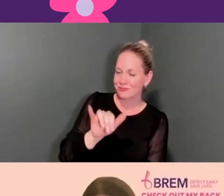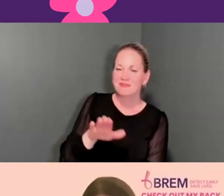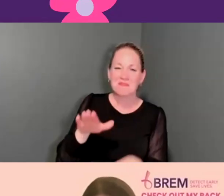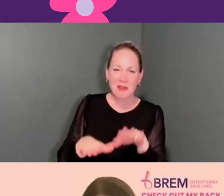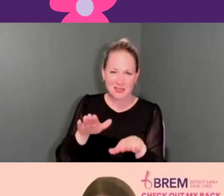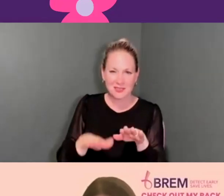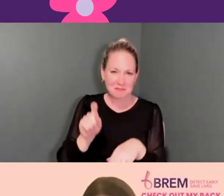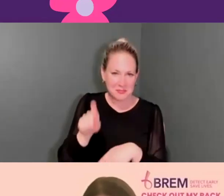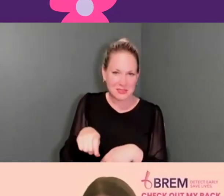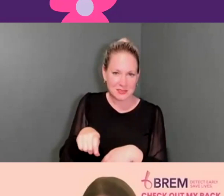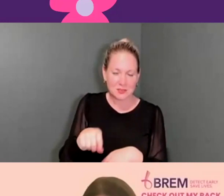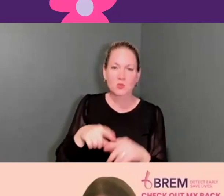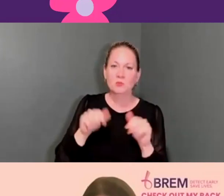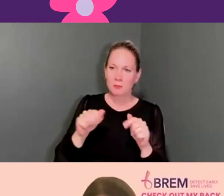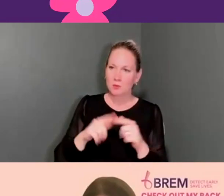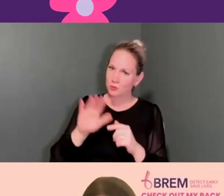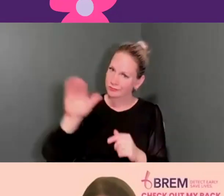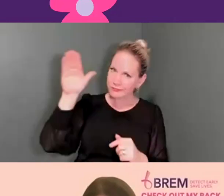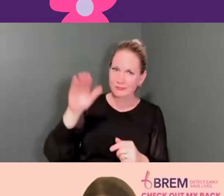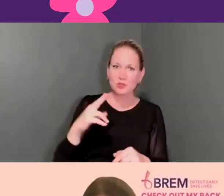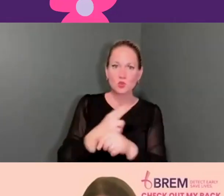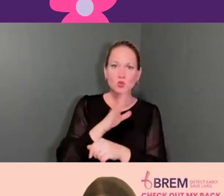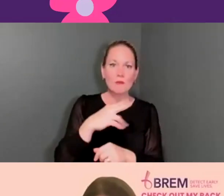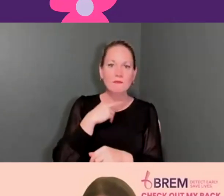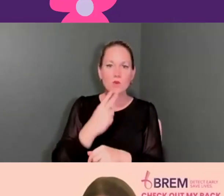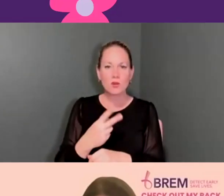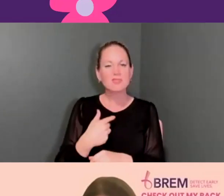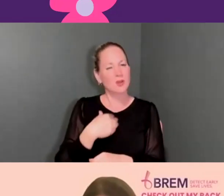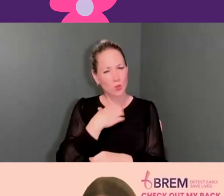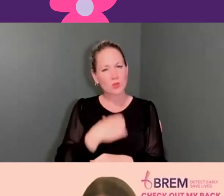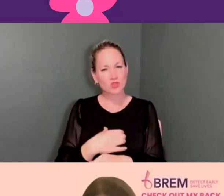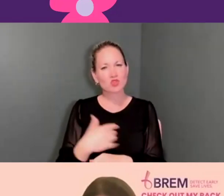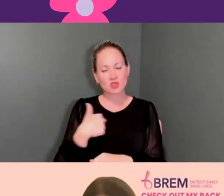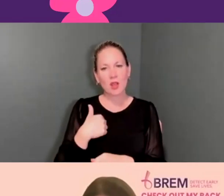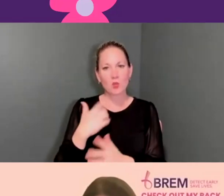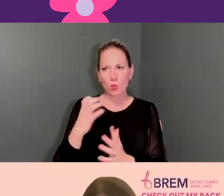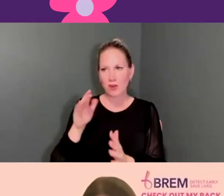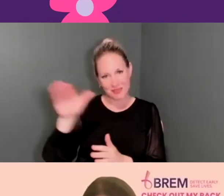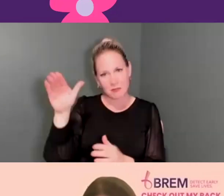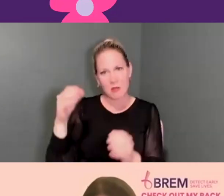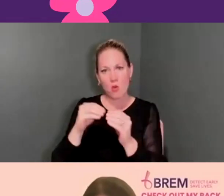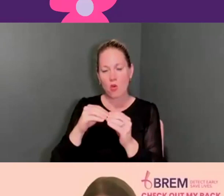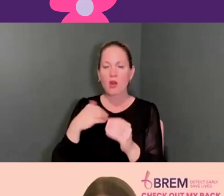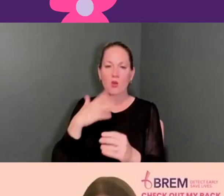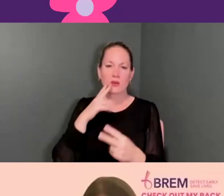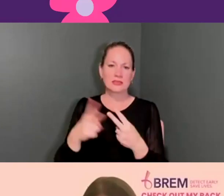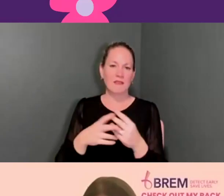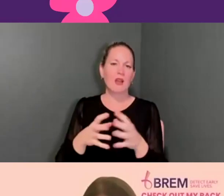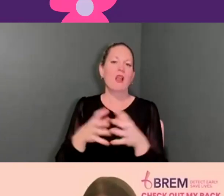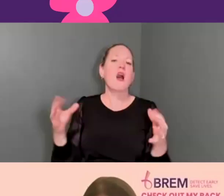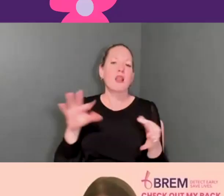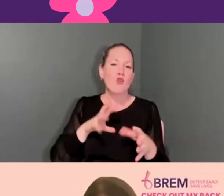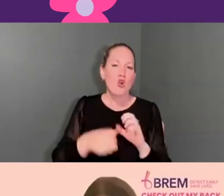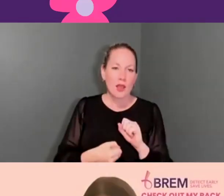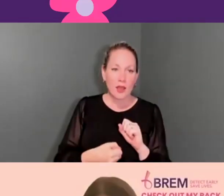being able to stand up and use your voice in those moments, because I really wish I had. I feel like I would have saved a lot of heartache. Well, certainly, but you also use your